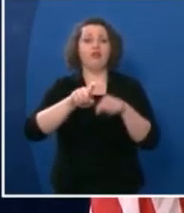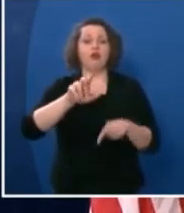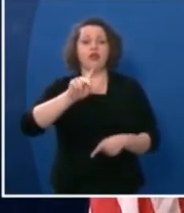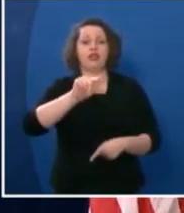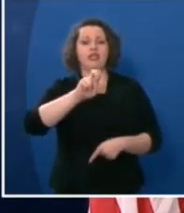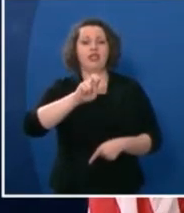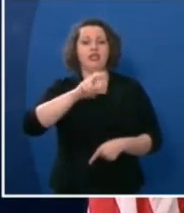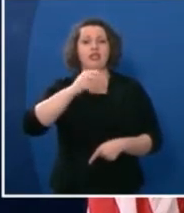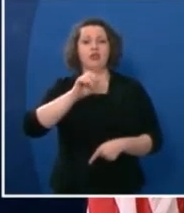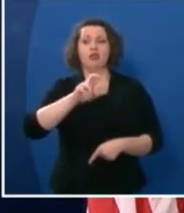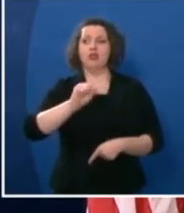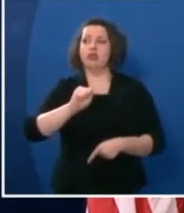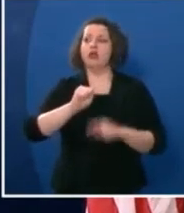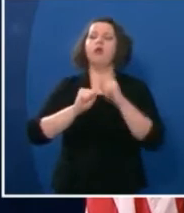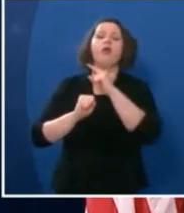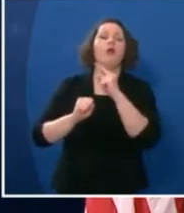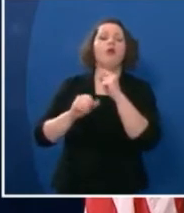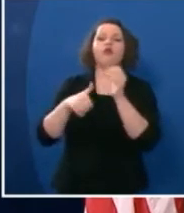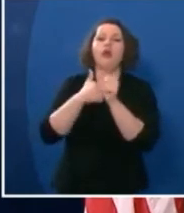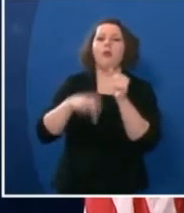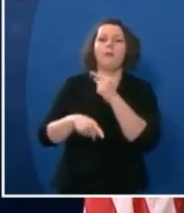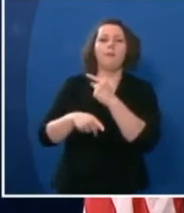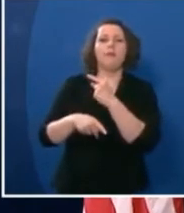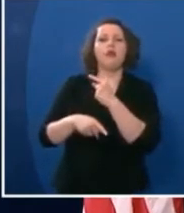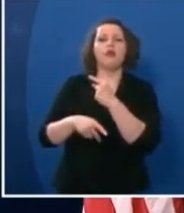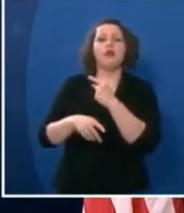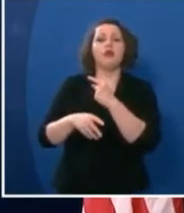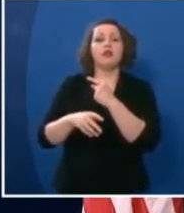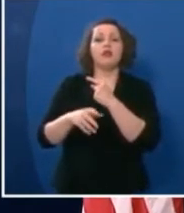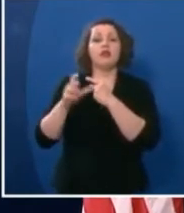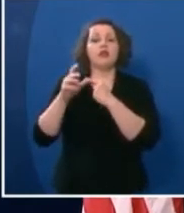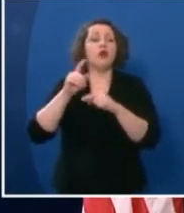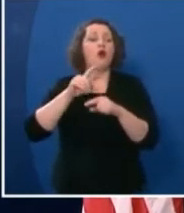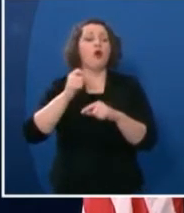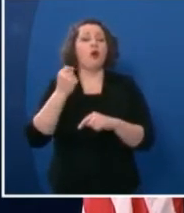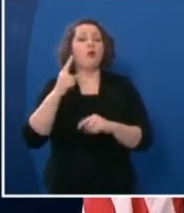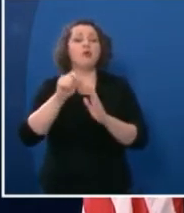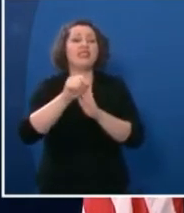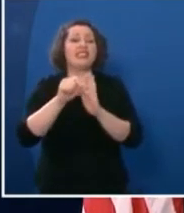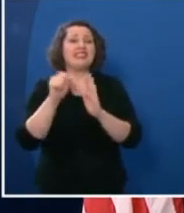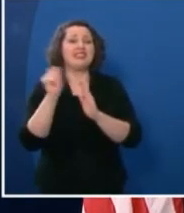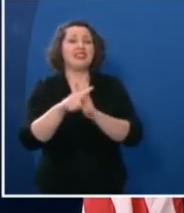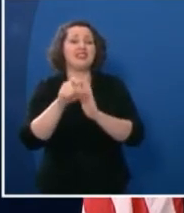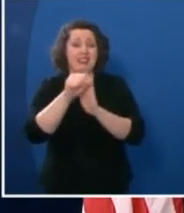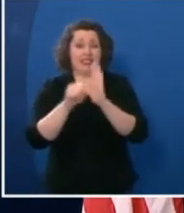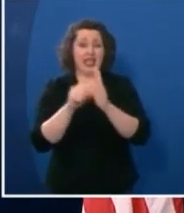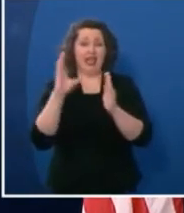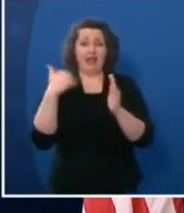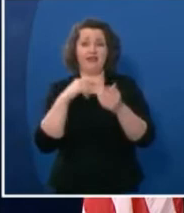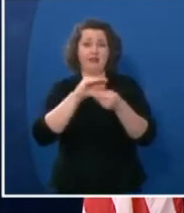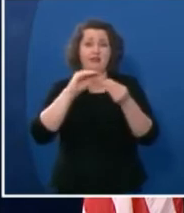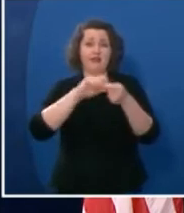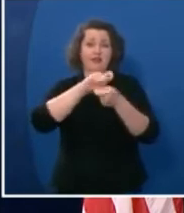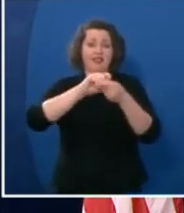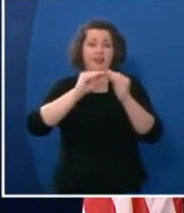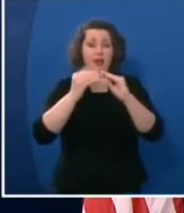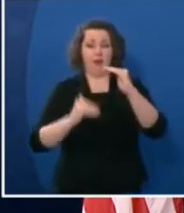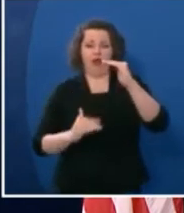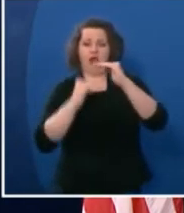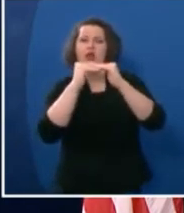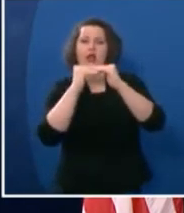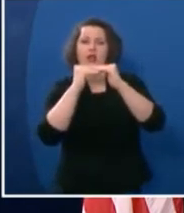was your follow-up? Is there a specific threshold that the state is going to be considering when we do if we